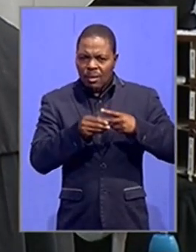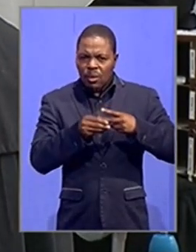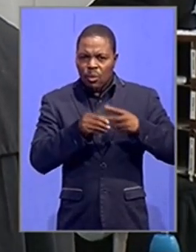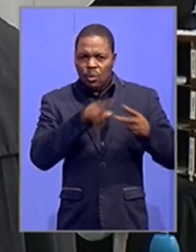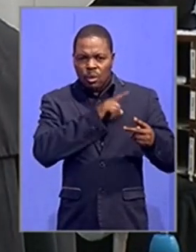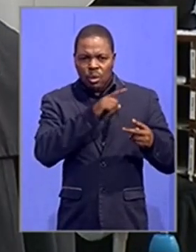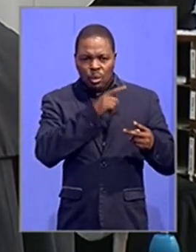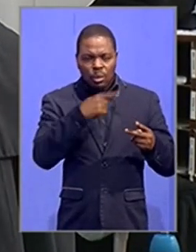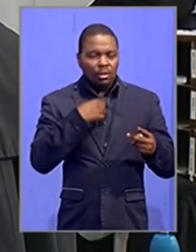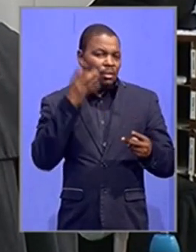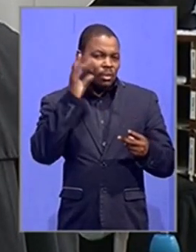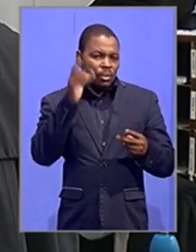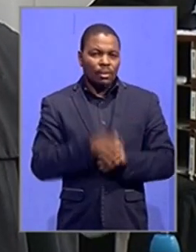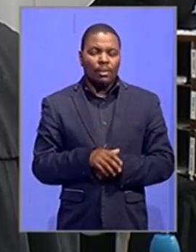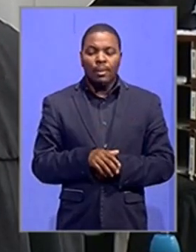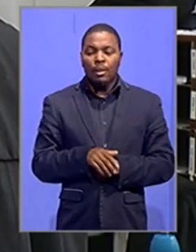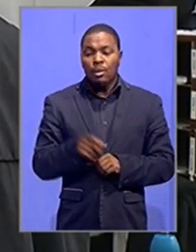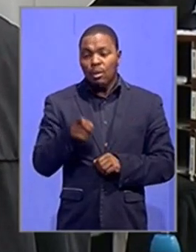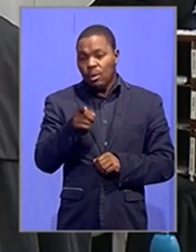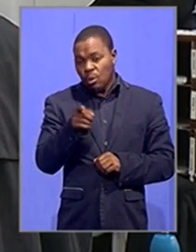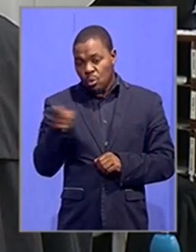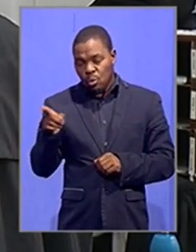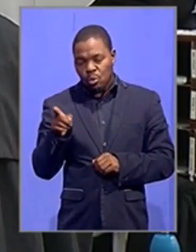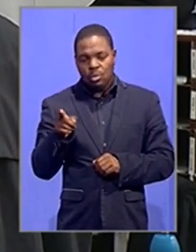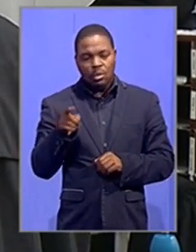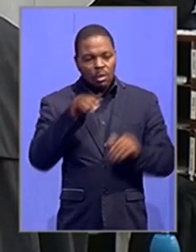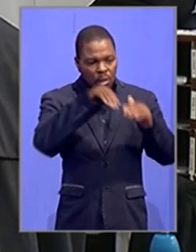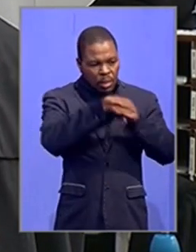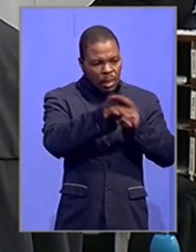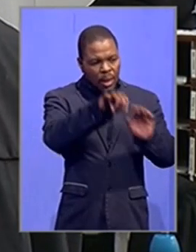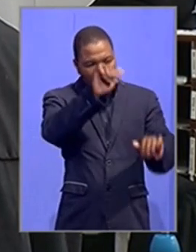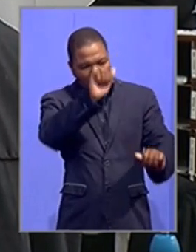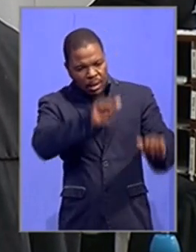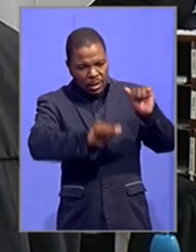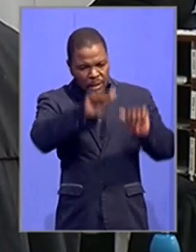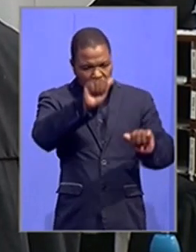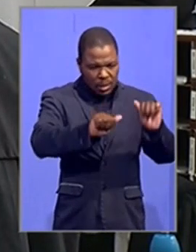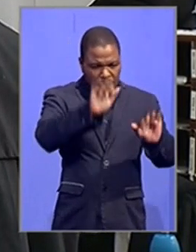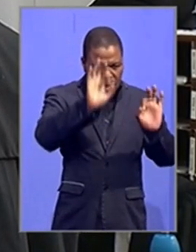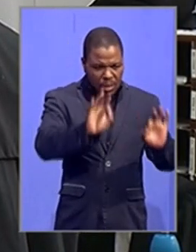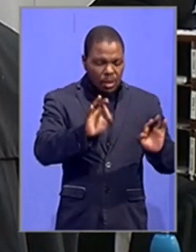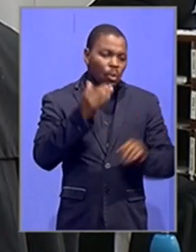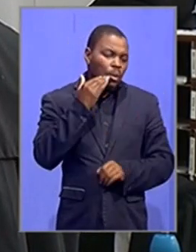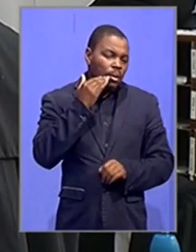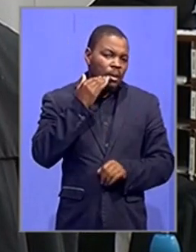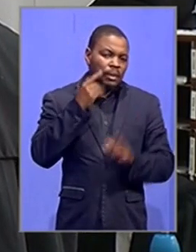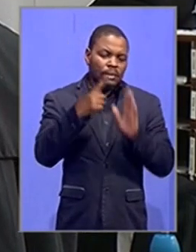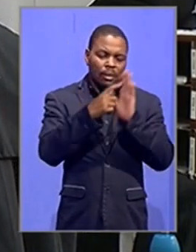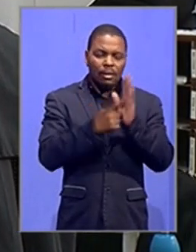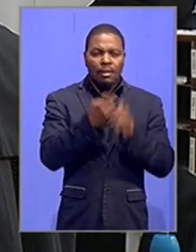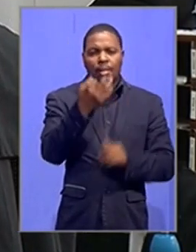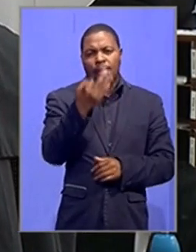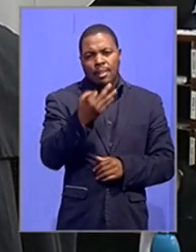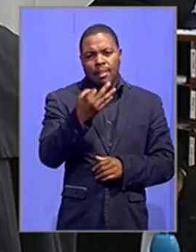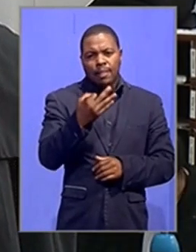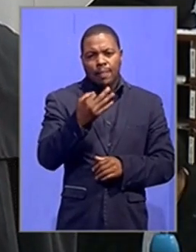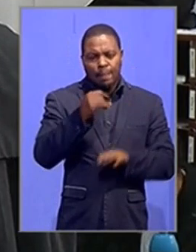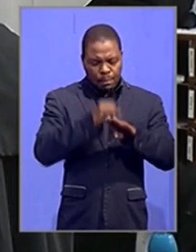alleged inspection or assessment happened on the 3rd of January.